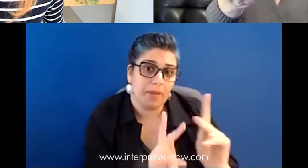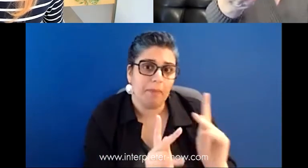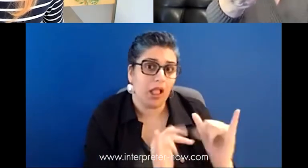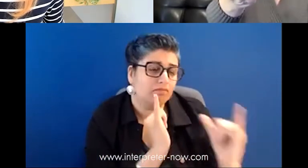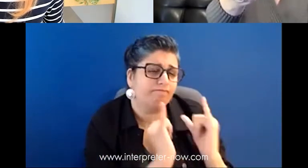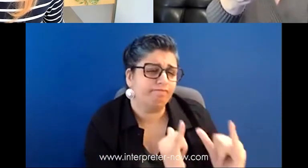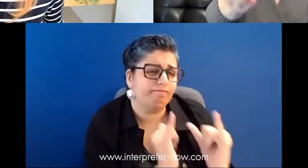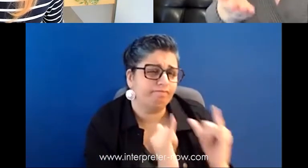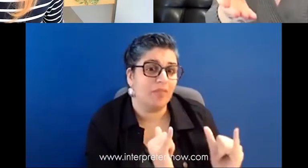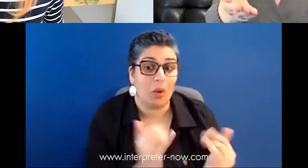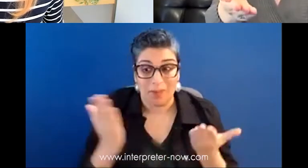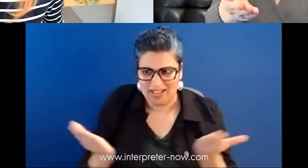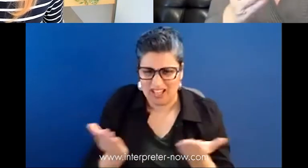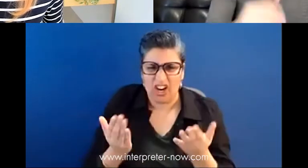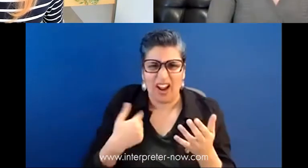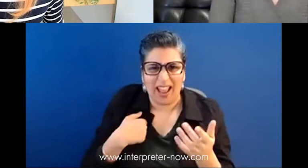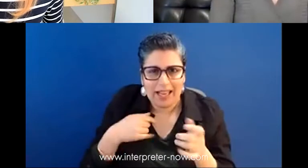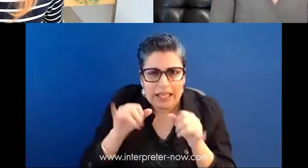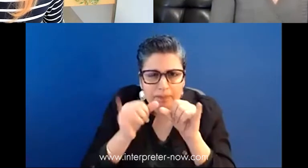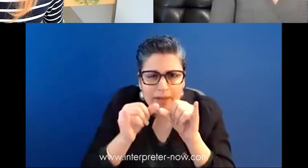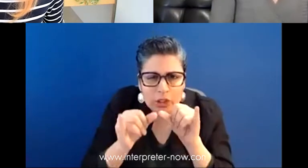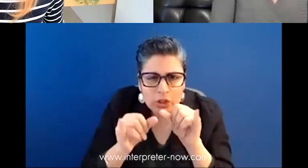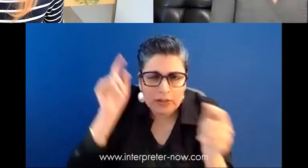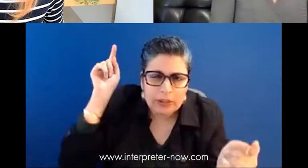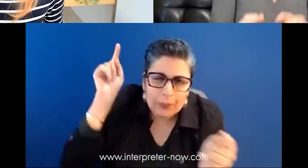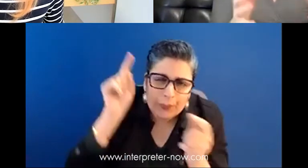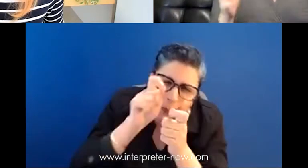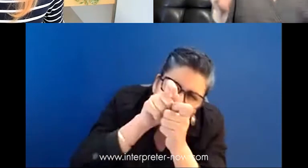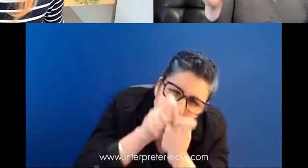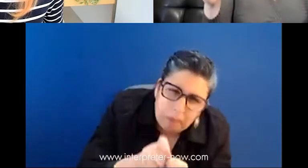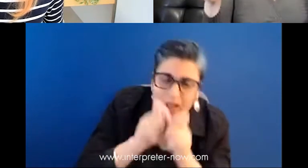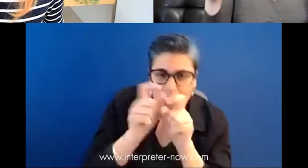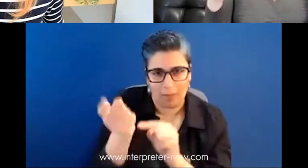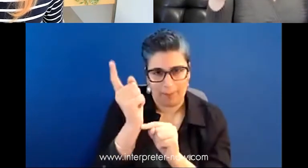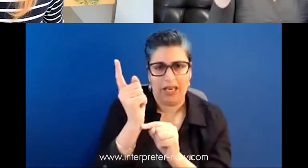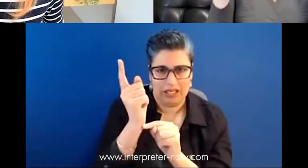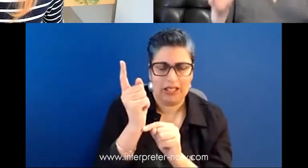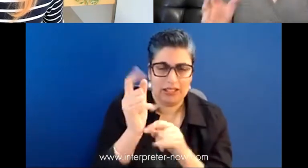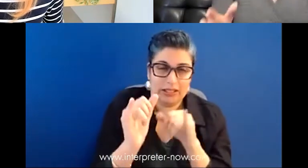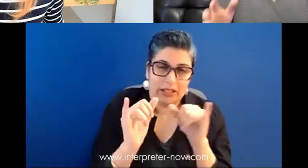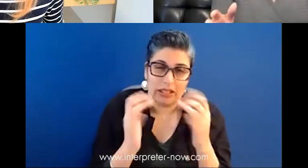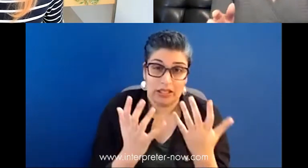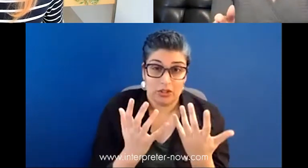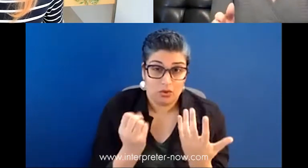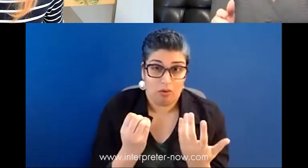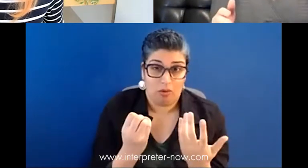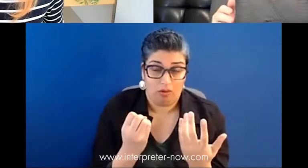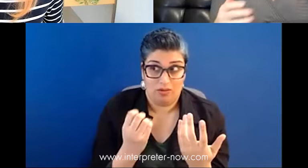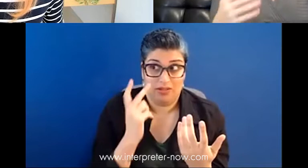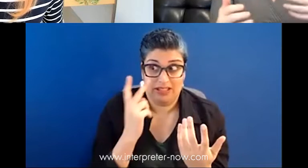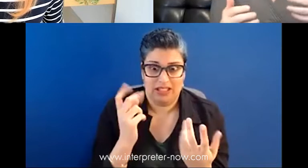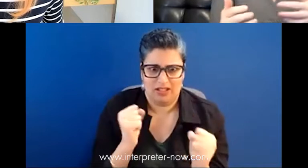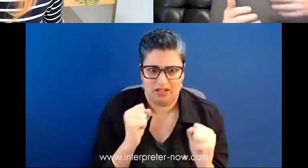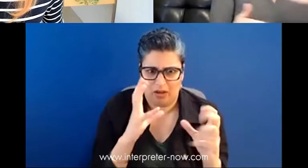get to measure it to the minute. And you could see this incredible tendency